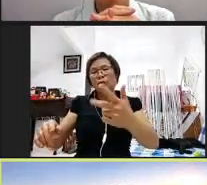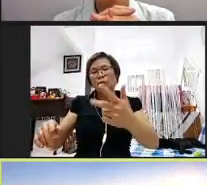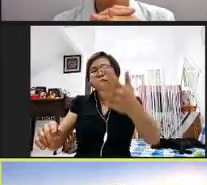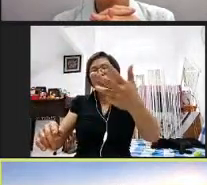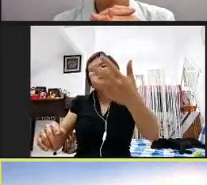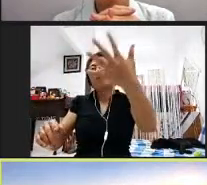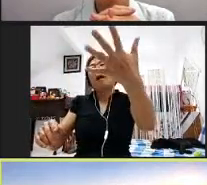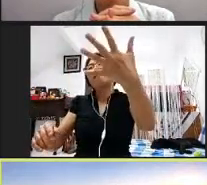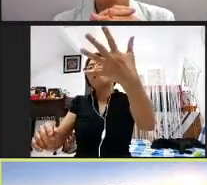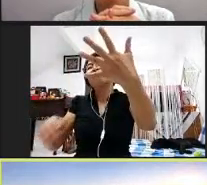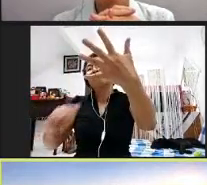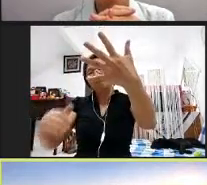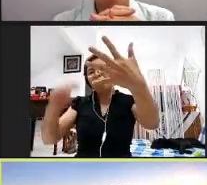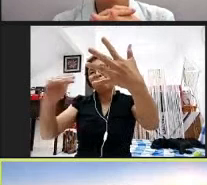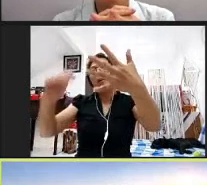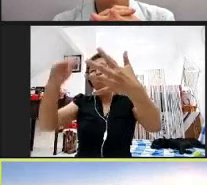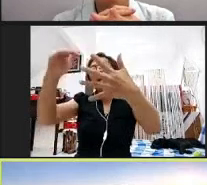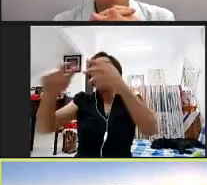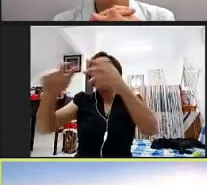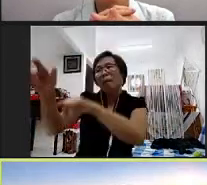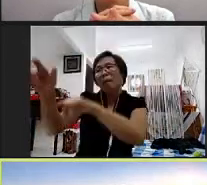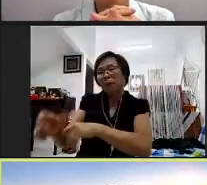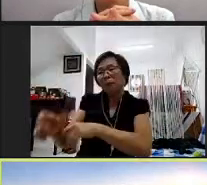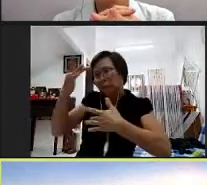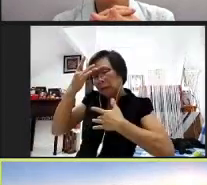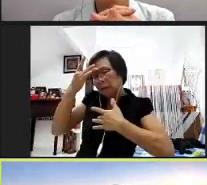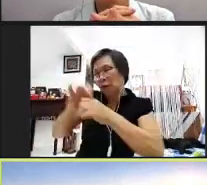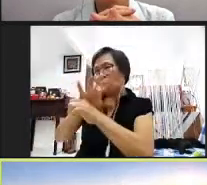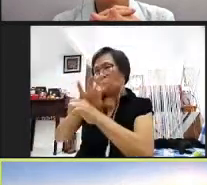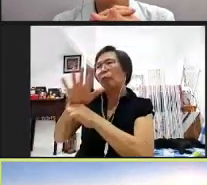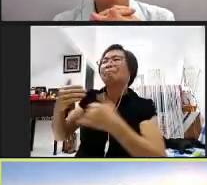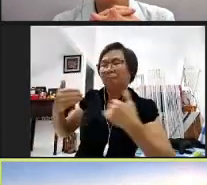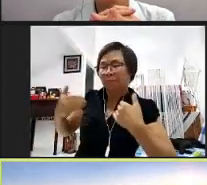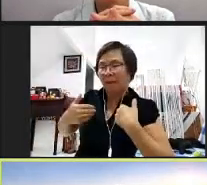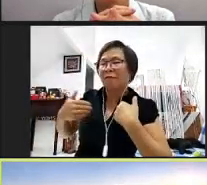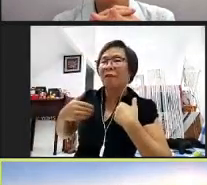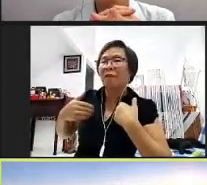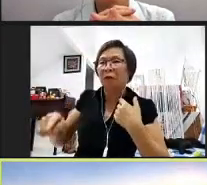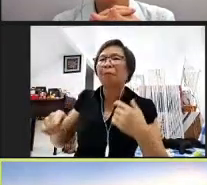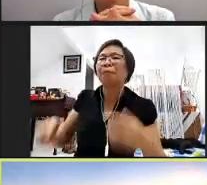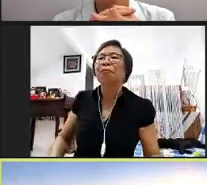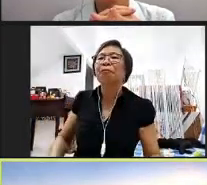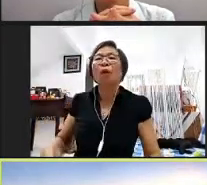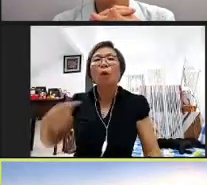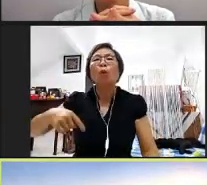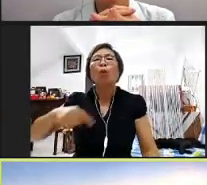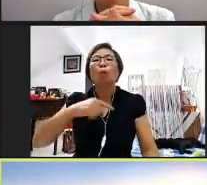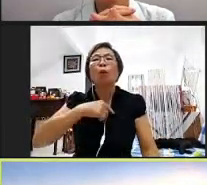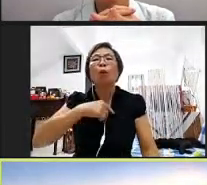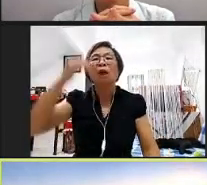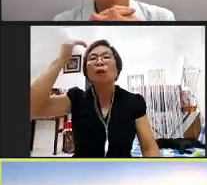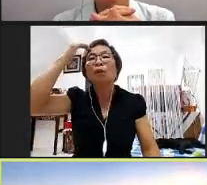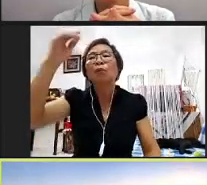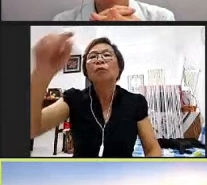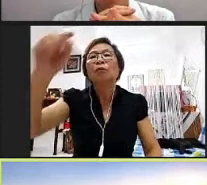a person infected with COVID-19 going to get. And we also know, okay,